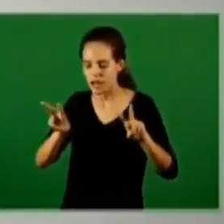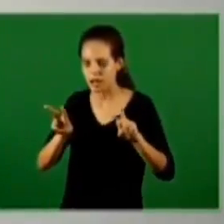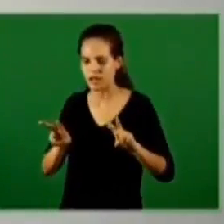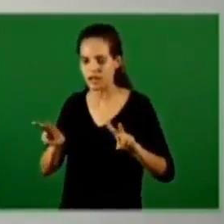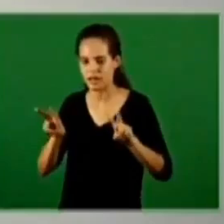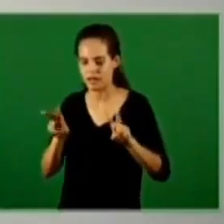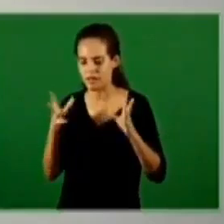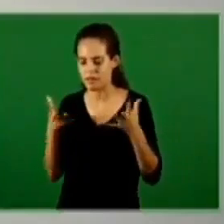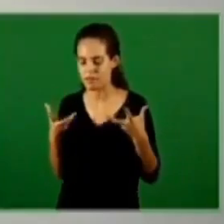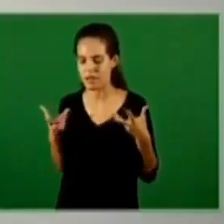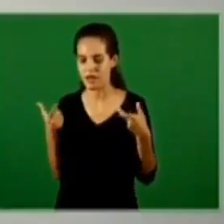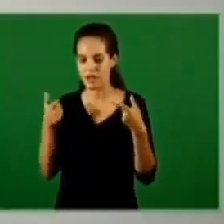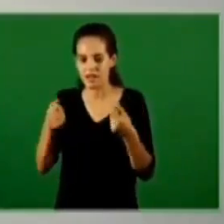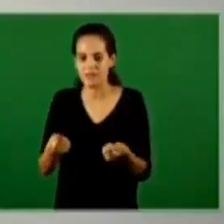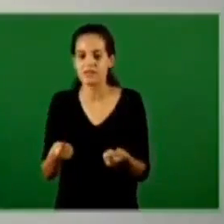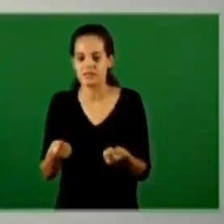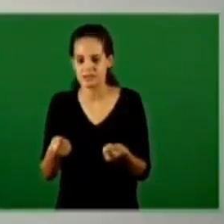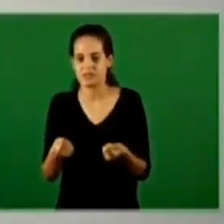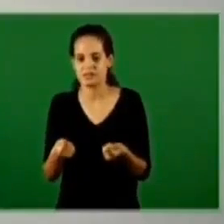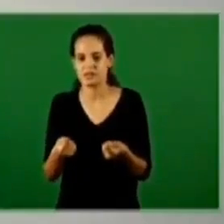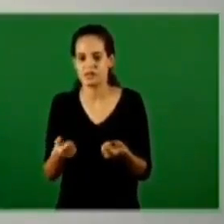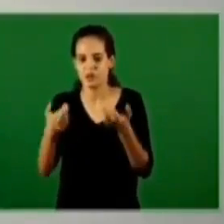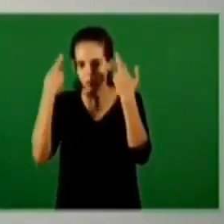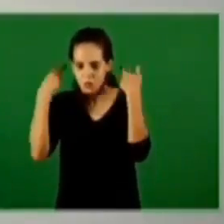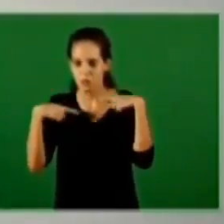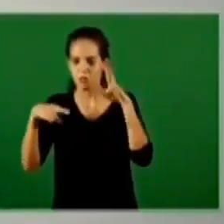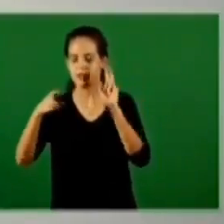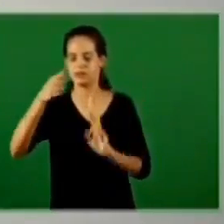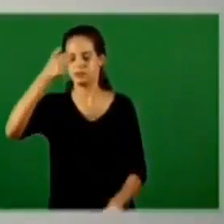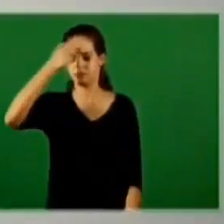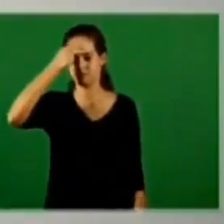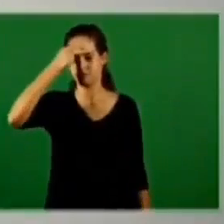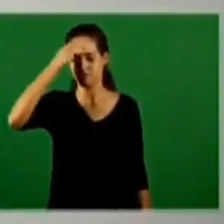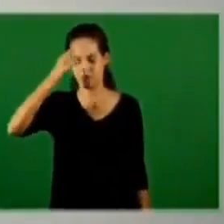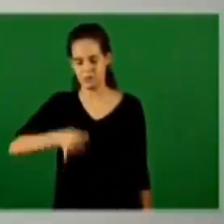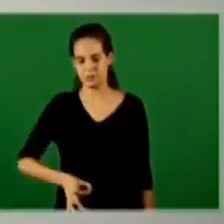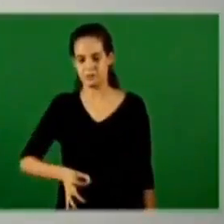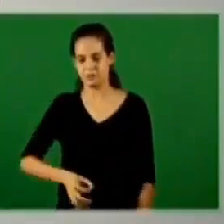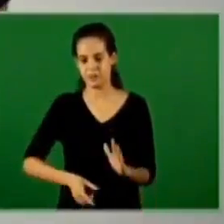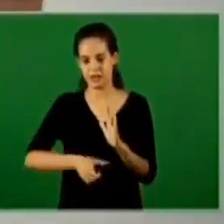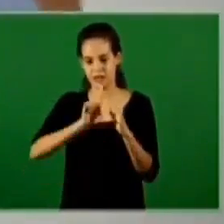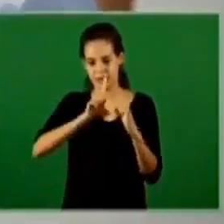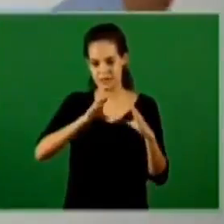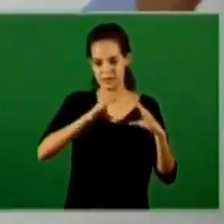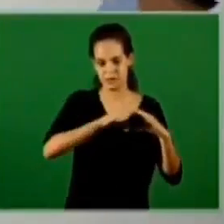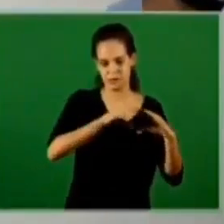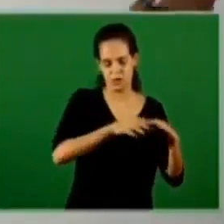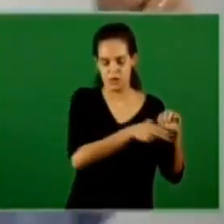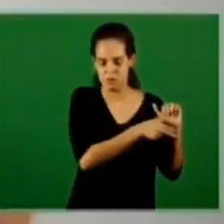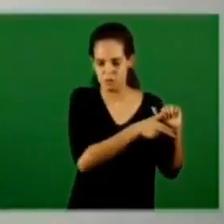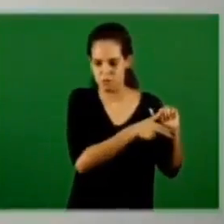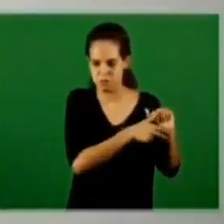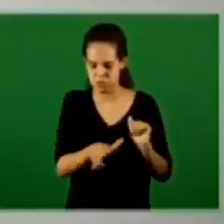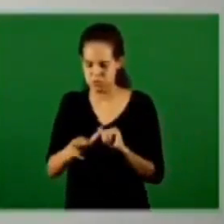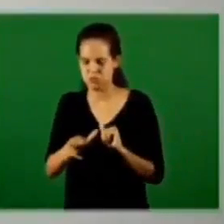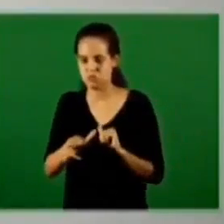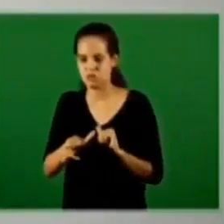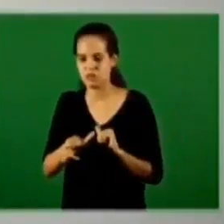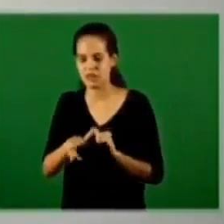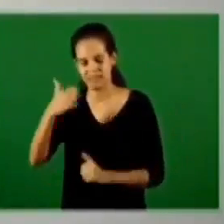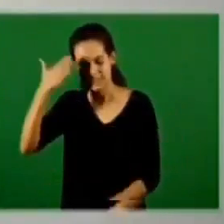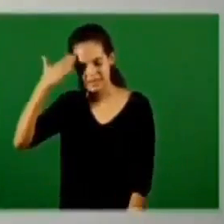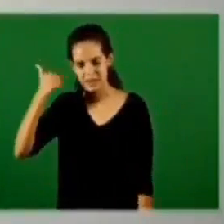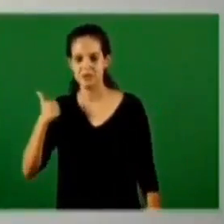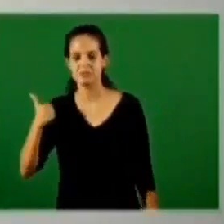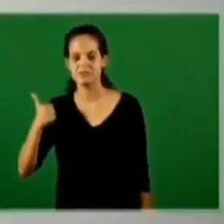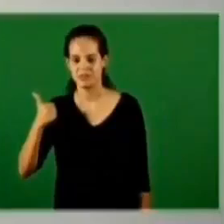with one thing, because the lamb was all-knowing. Before the ball went there, the lamb already